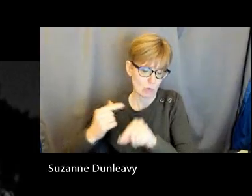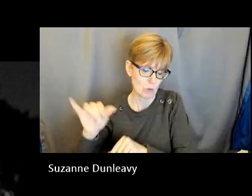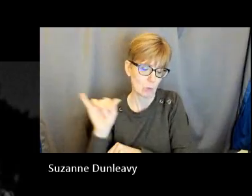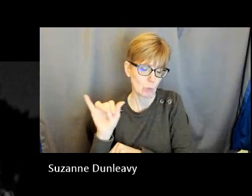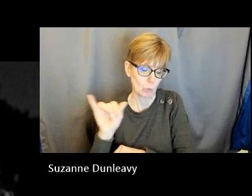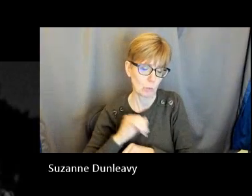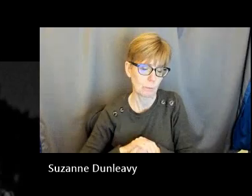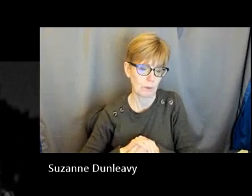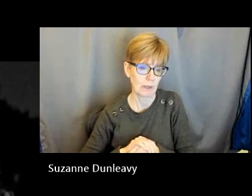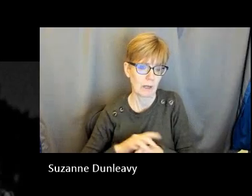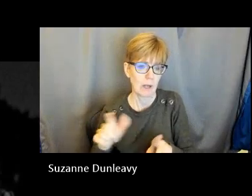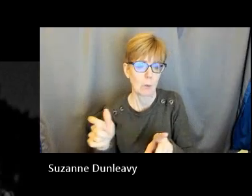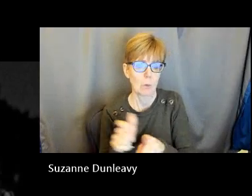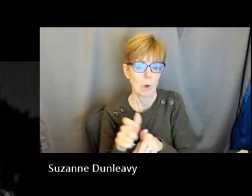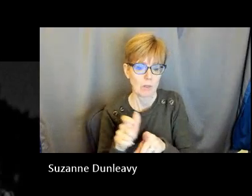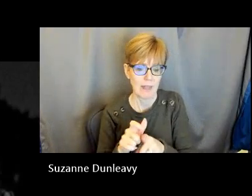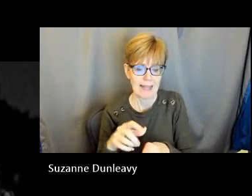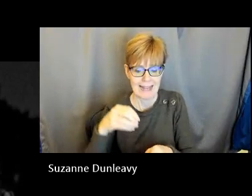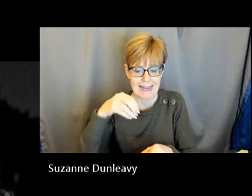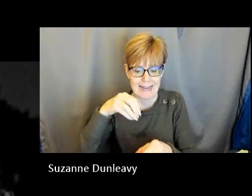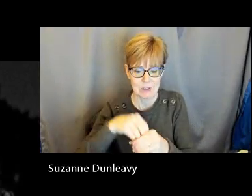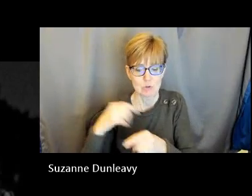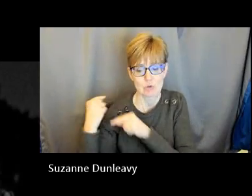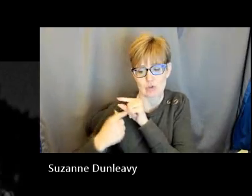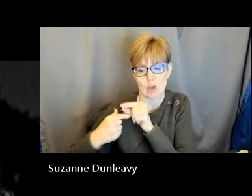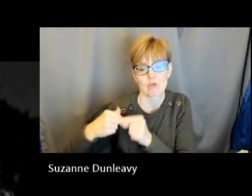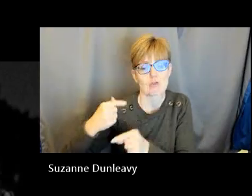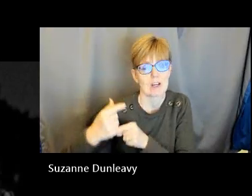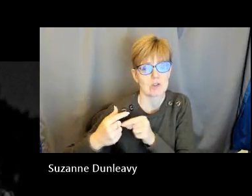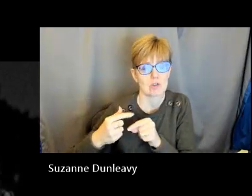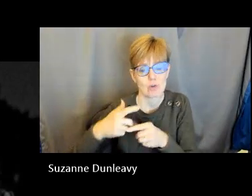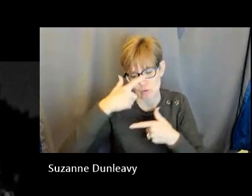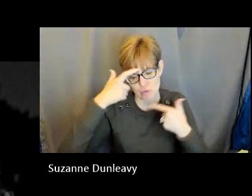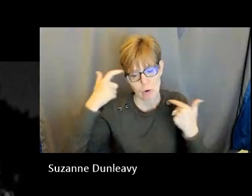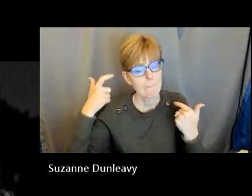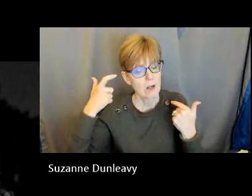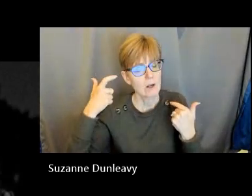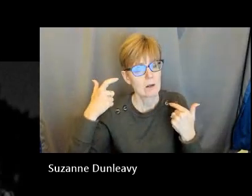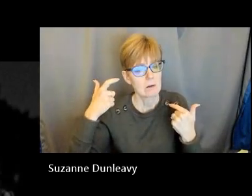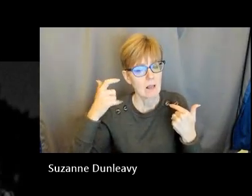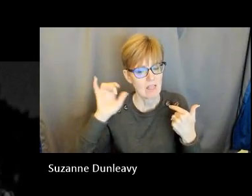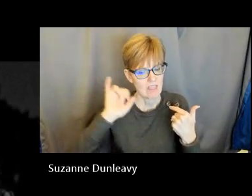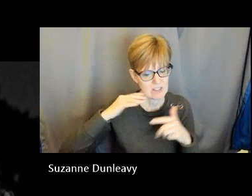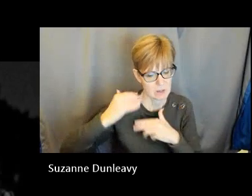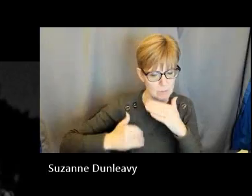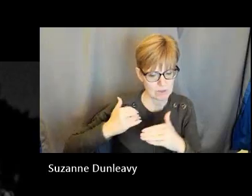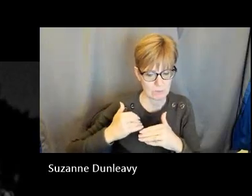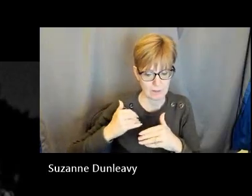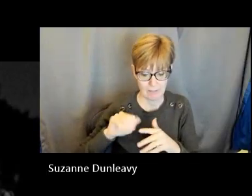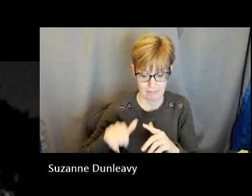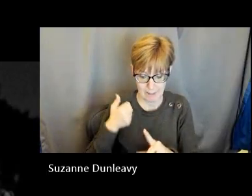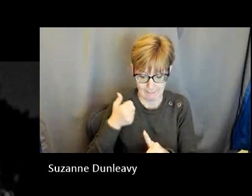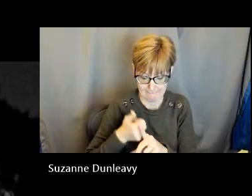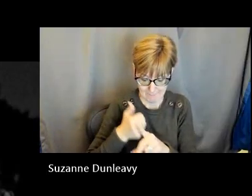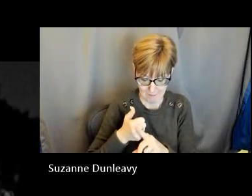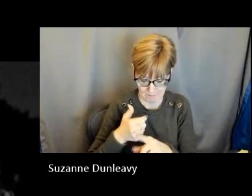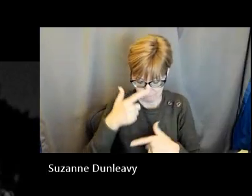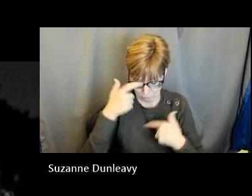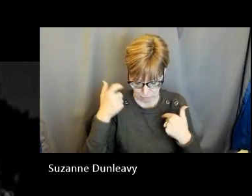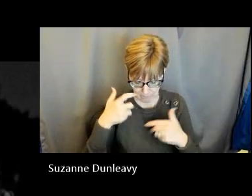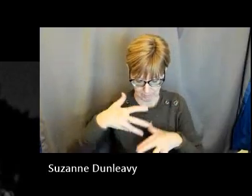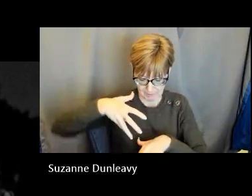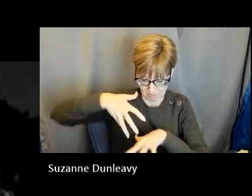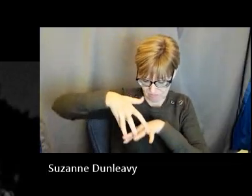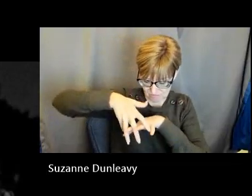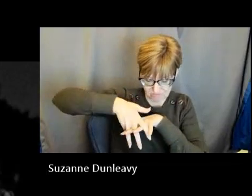term that we call intergenerational trauma, this process by which the impacts of trauma become embedded